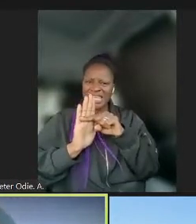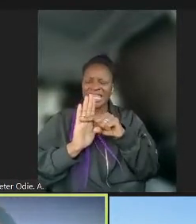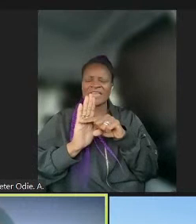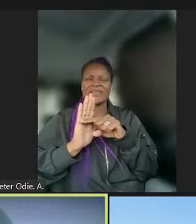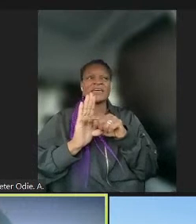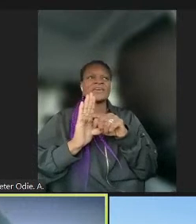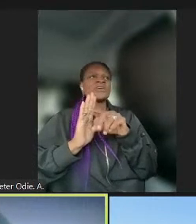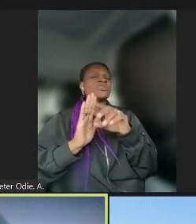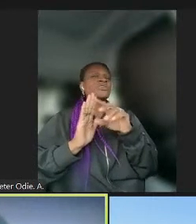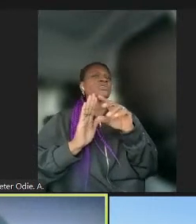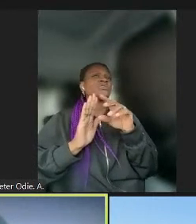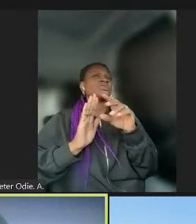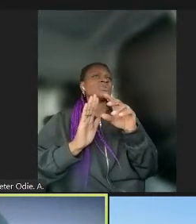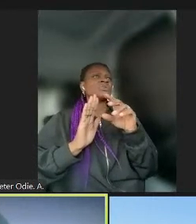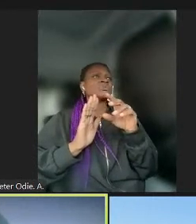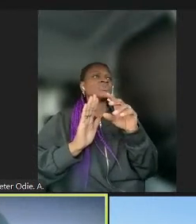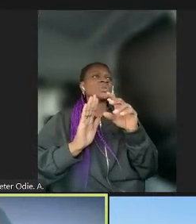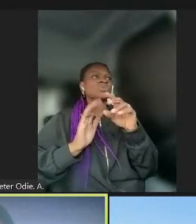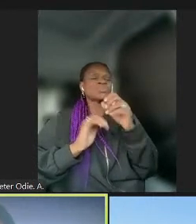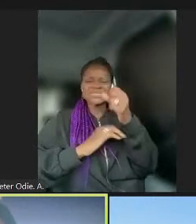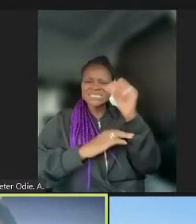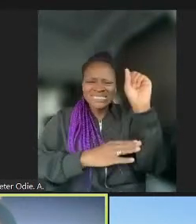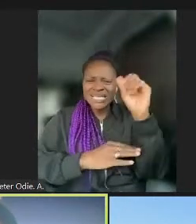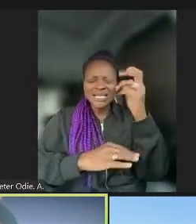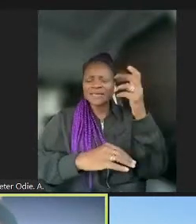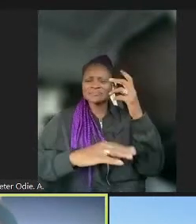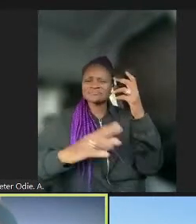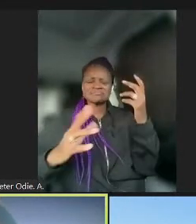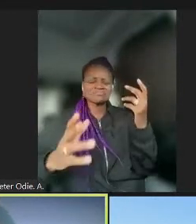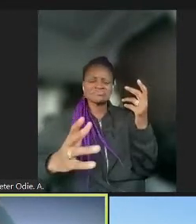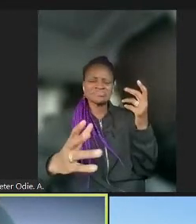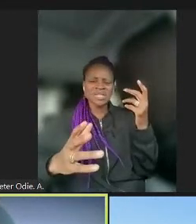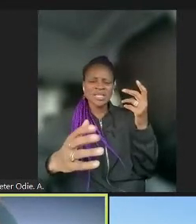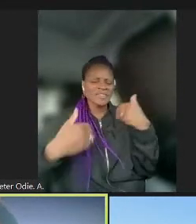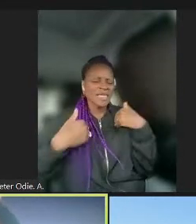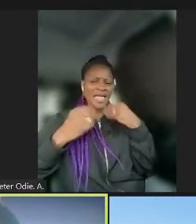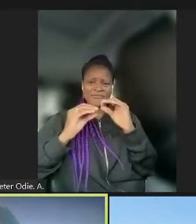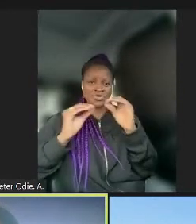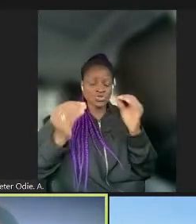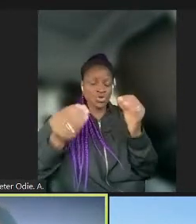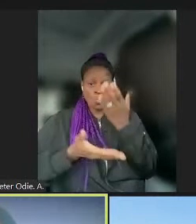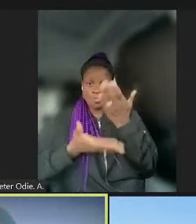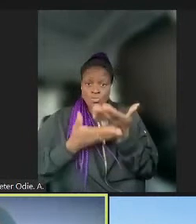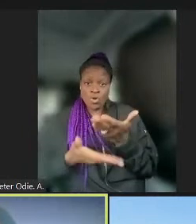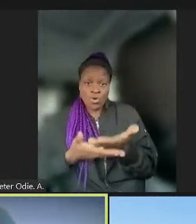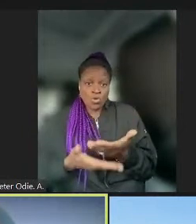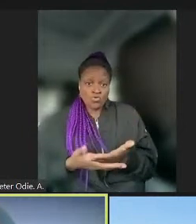something like that from vaccination. That has not been shown at all.